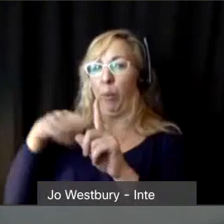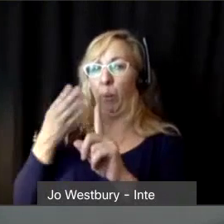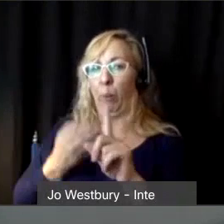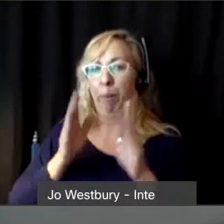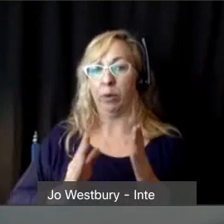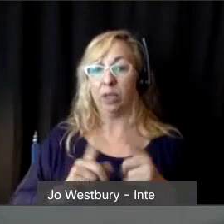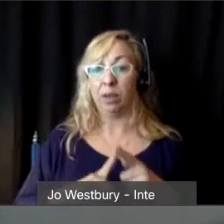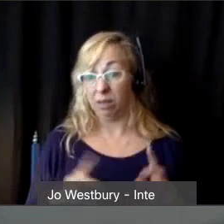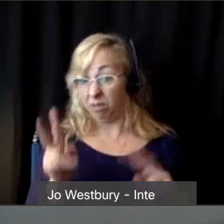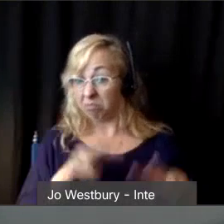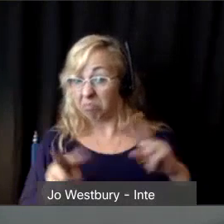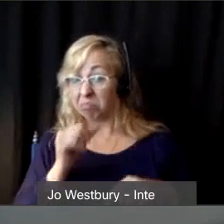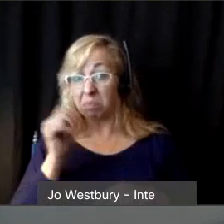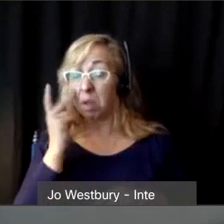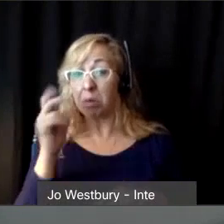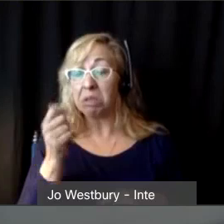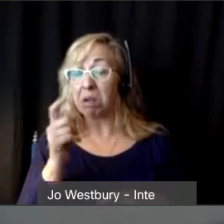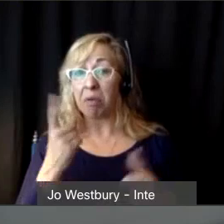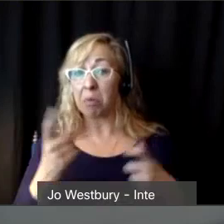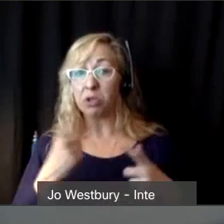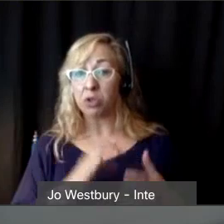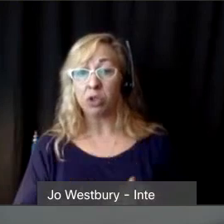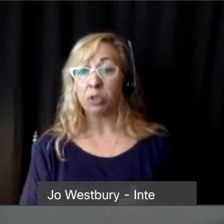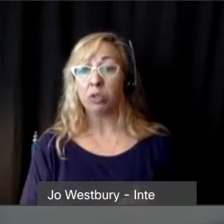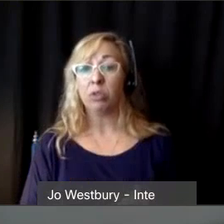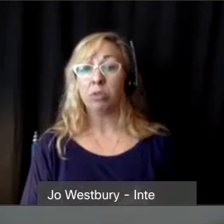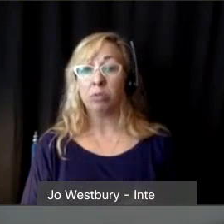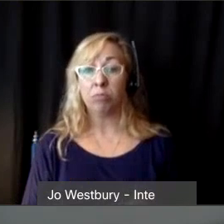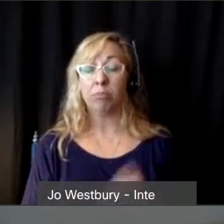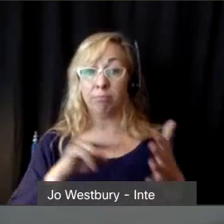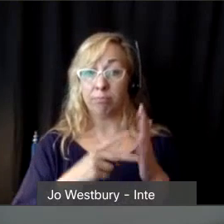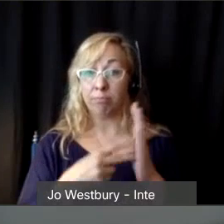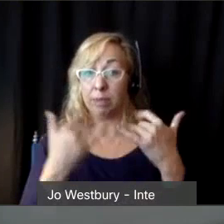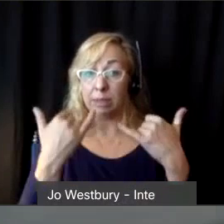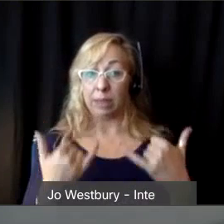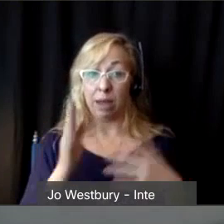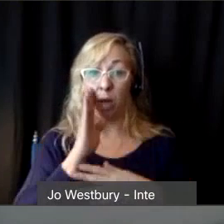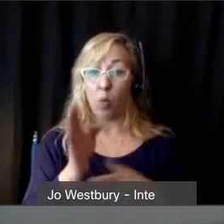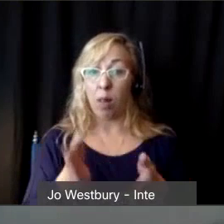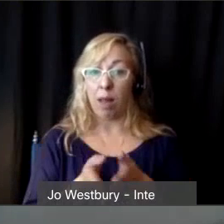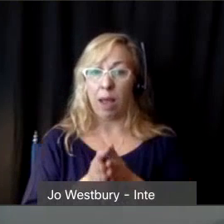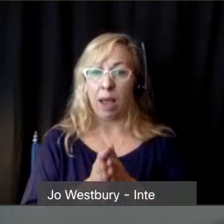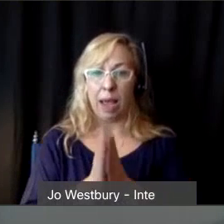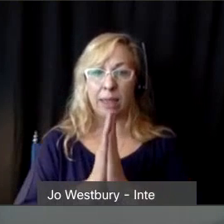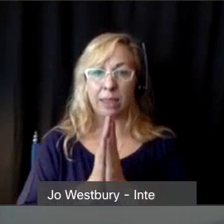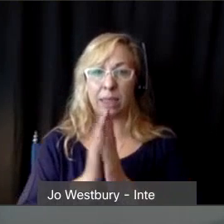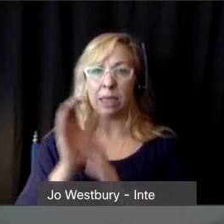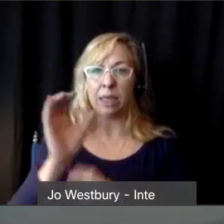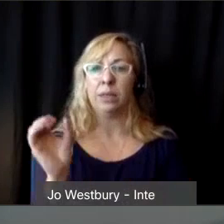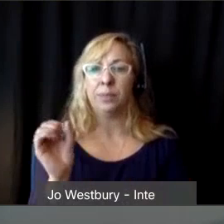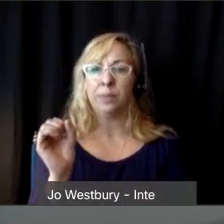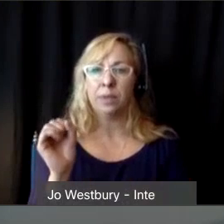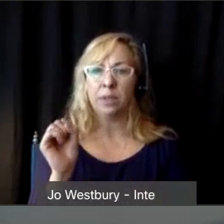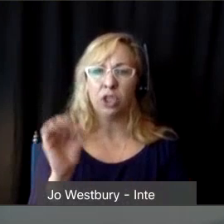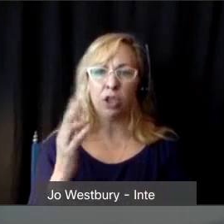So I don't see any other questions. So at this time, I'm going to ask Chanel and Crystal to